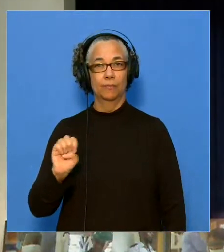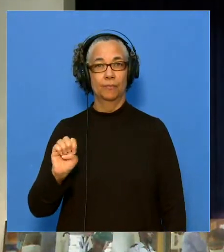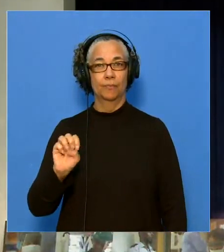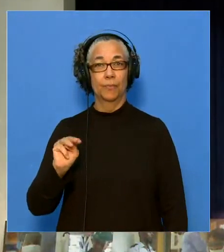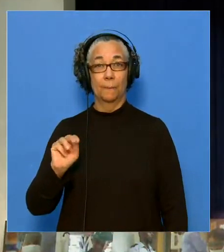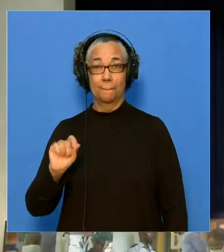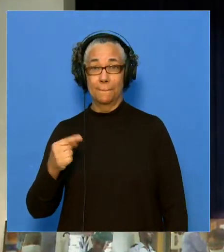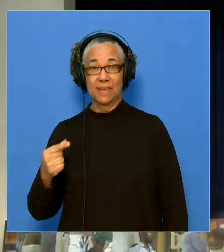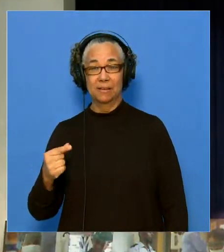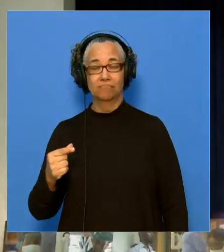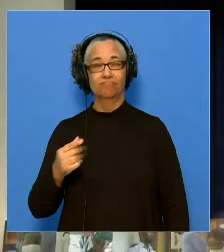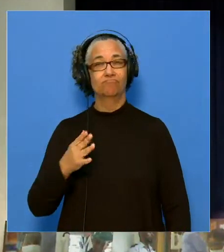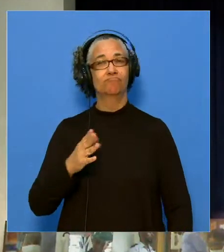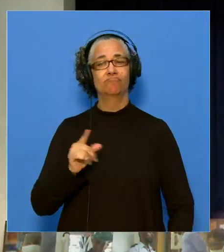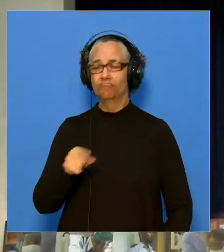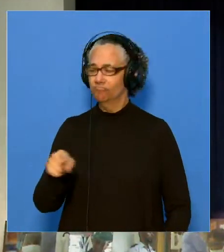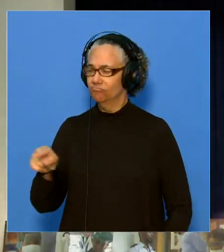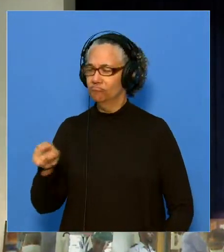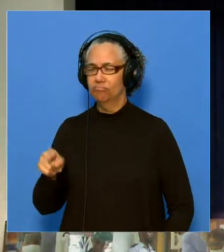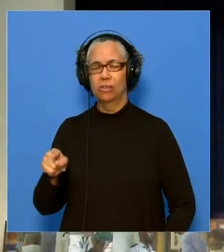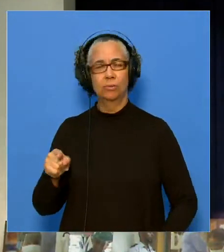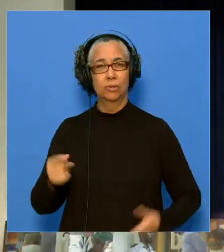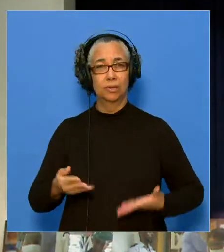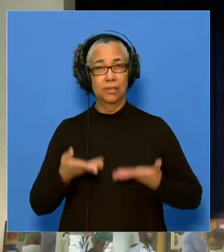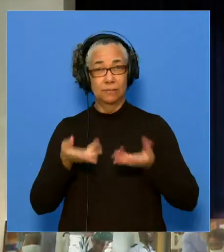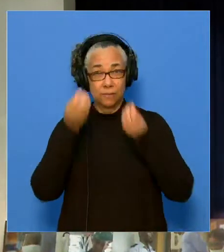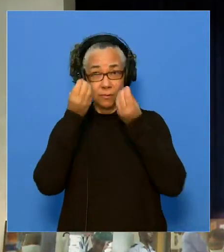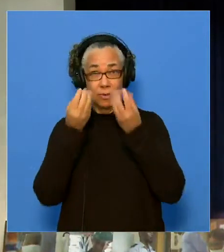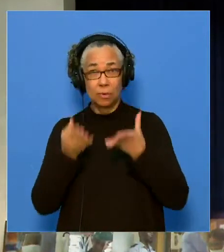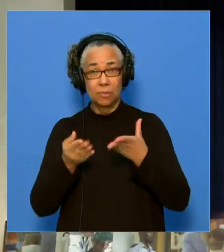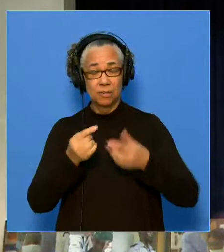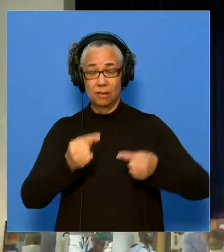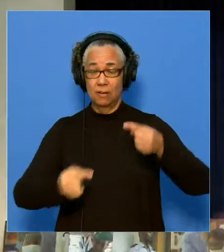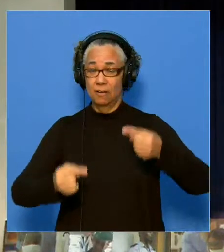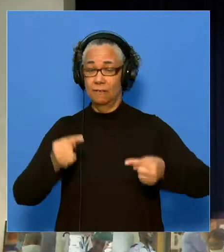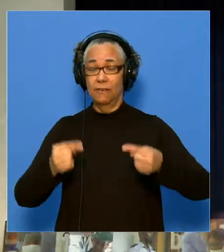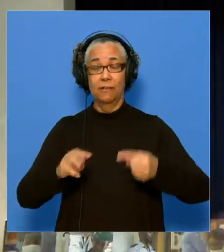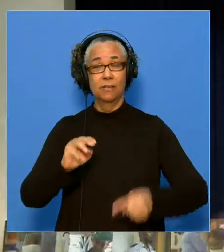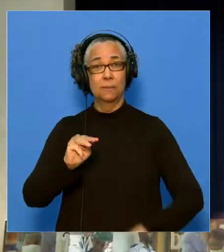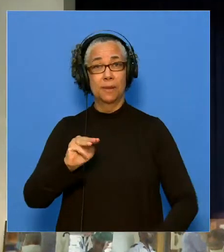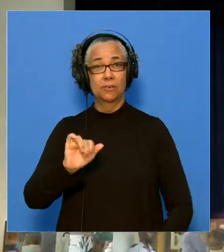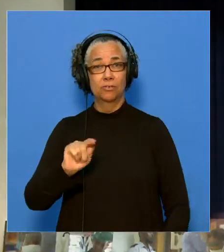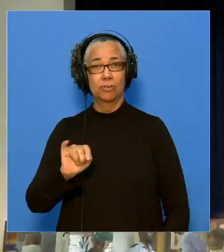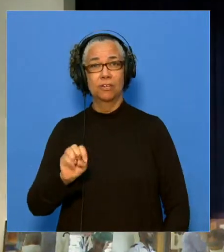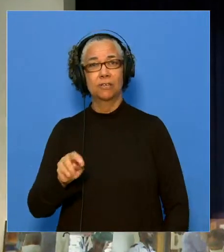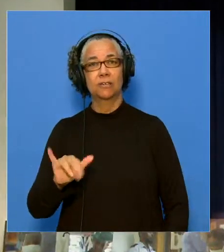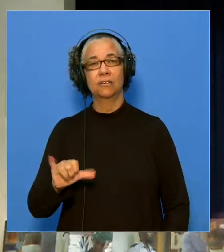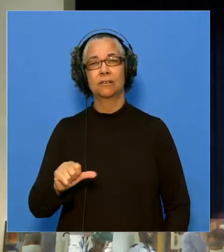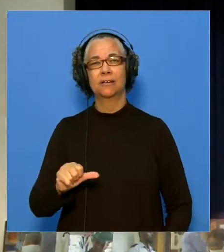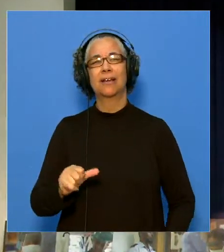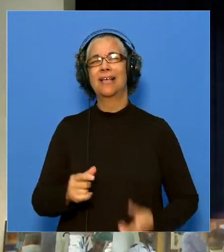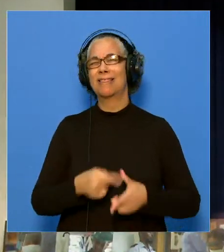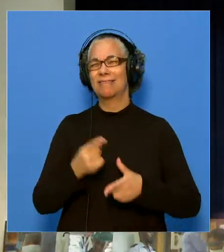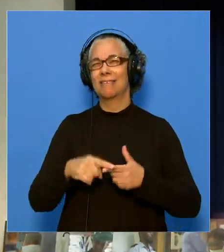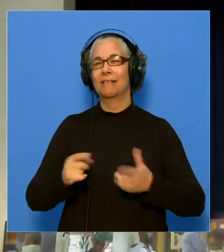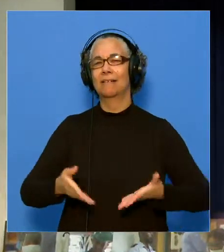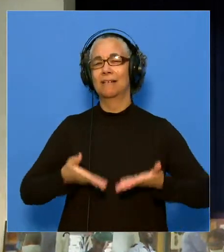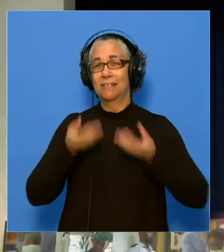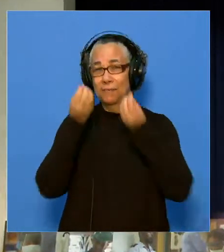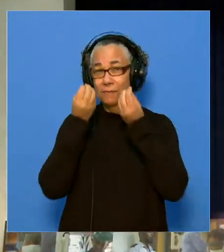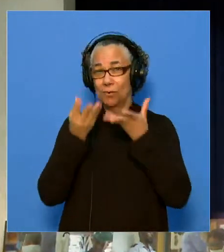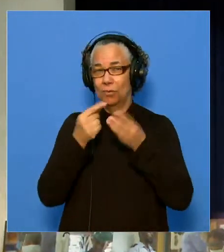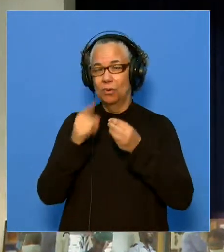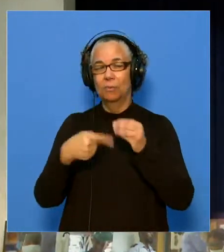my colleagues will provide an update on their respective ministries, and following that, I'll provide an update on matters related to